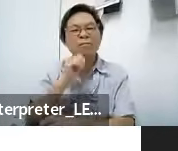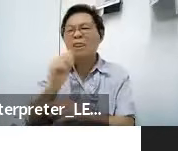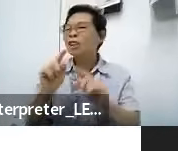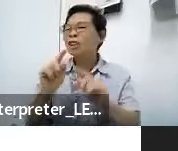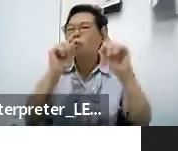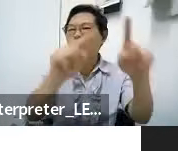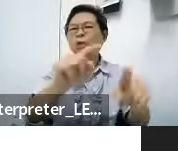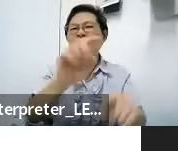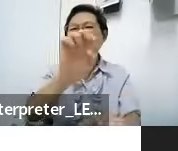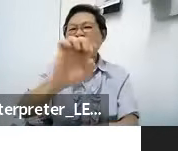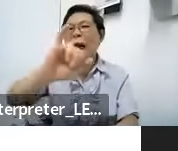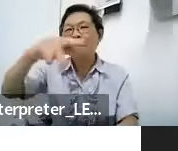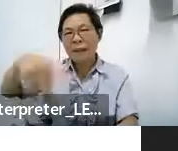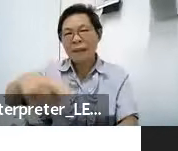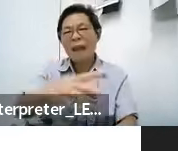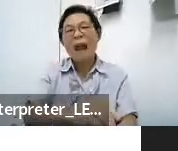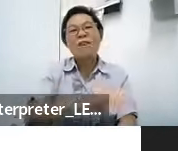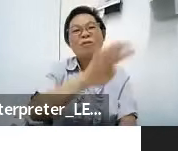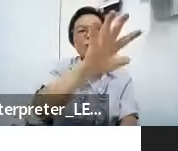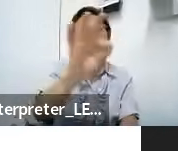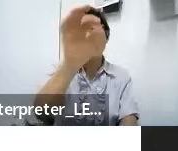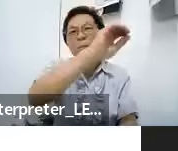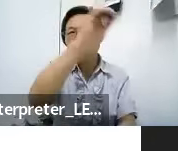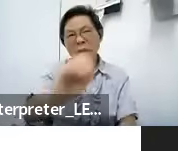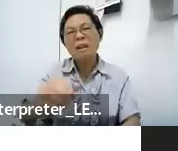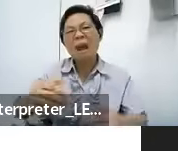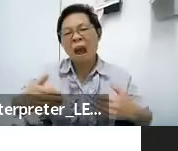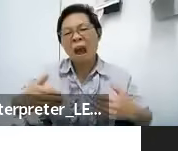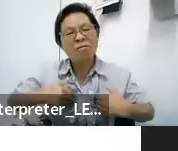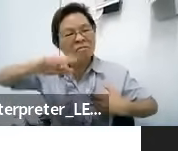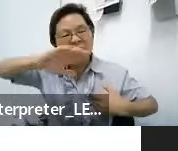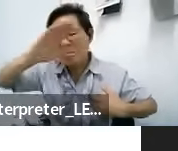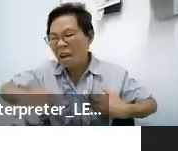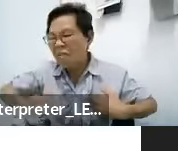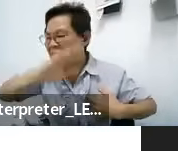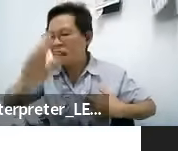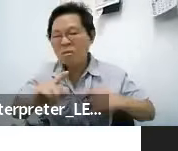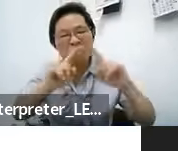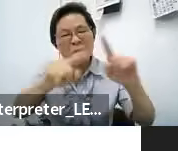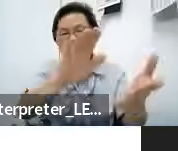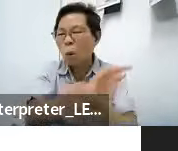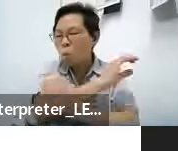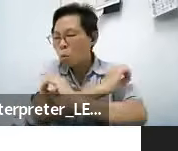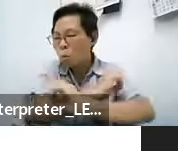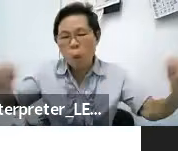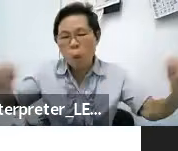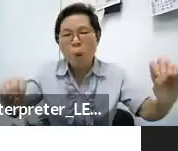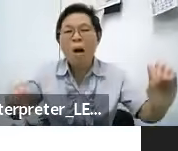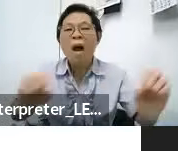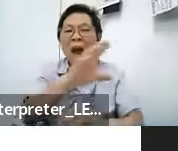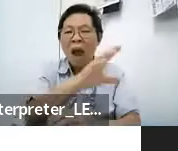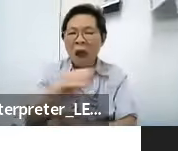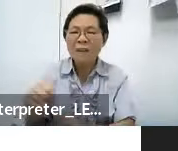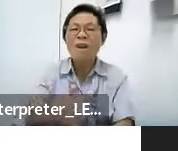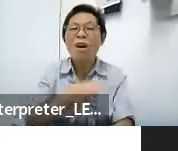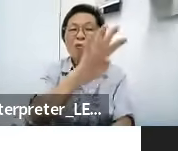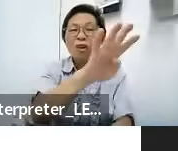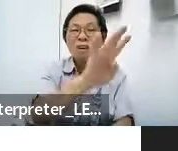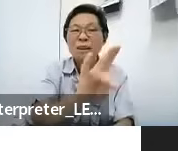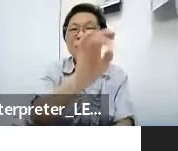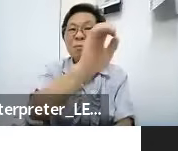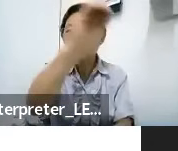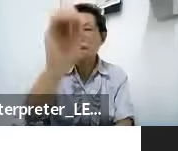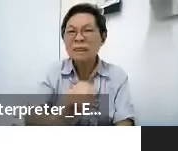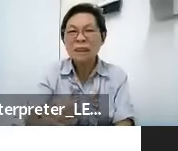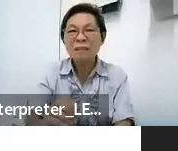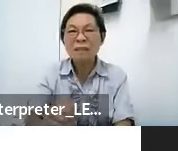education. They are 49% more likely to have never attended school at all. 47% more likely